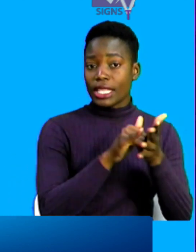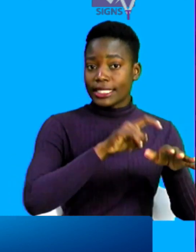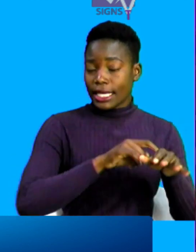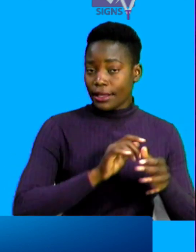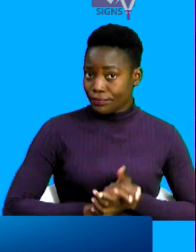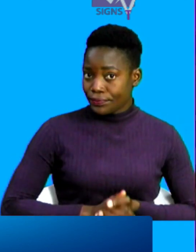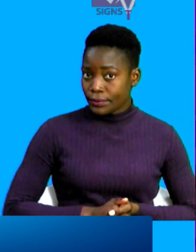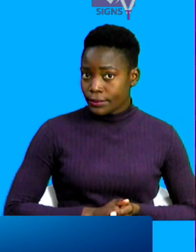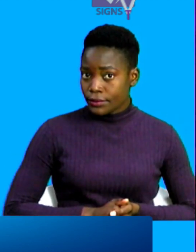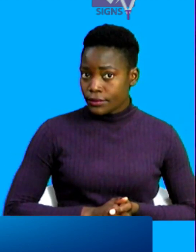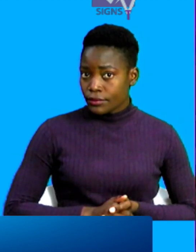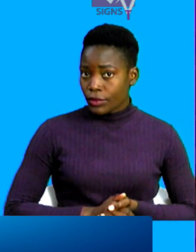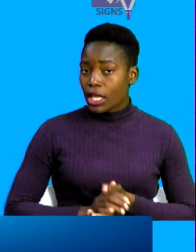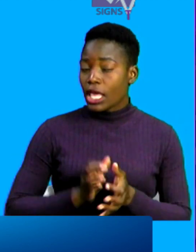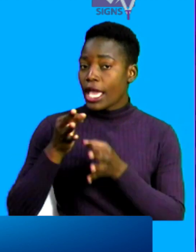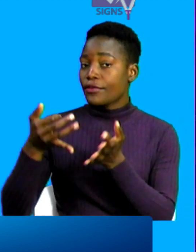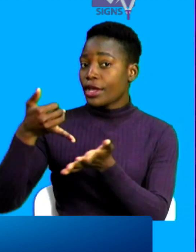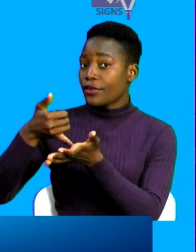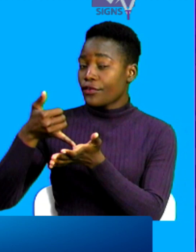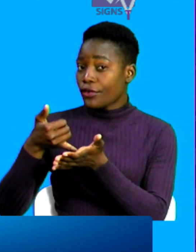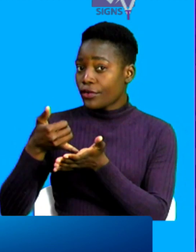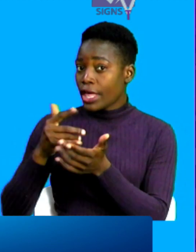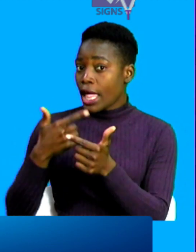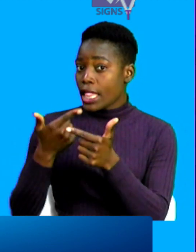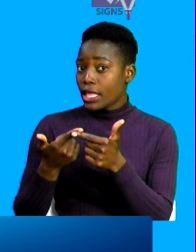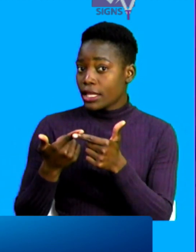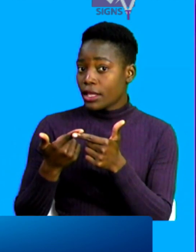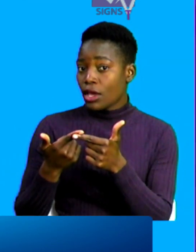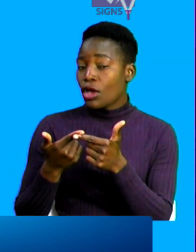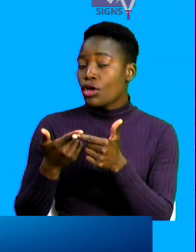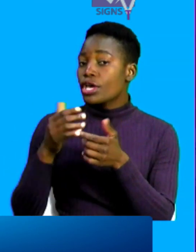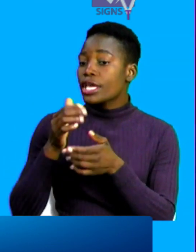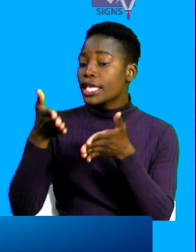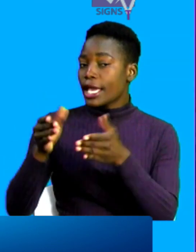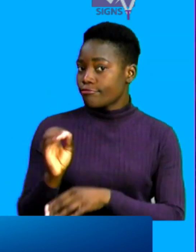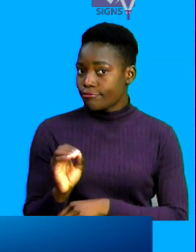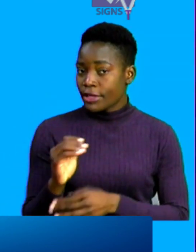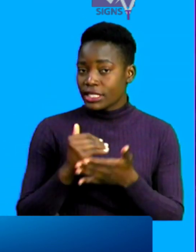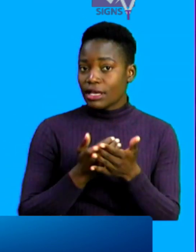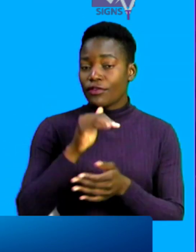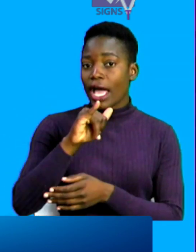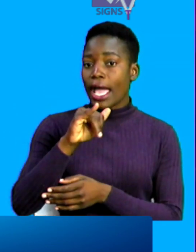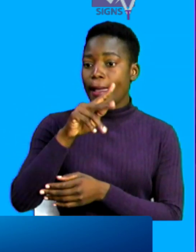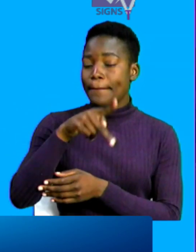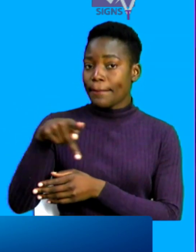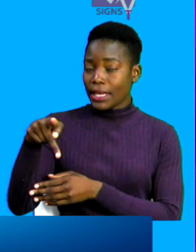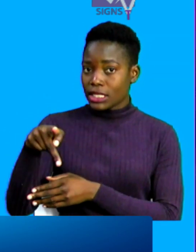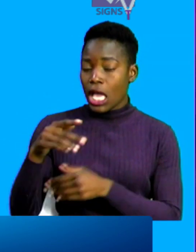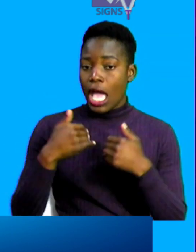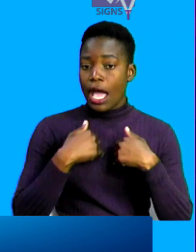there's always been involved. I'm sure will not be where we are. Some of the IPPs have been willing to